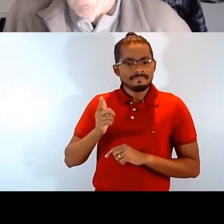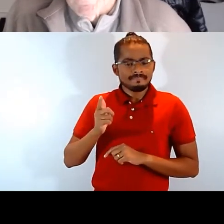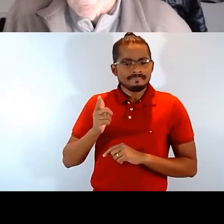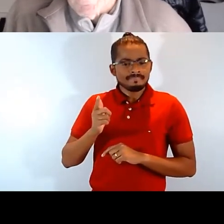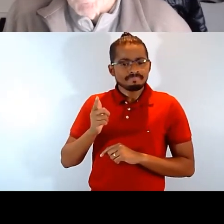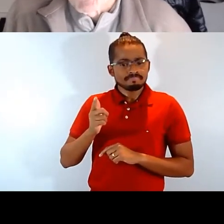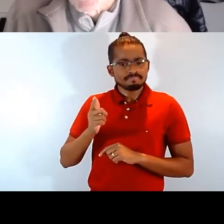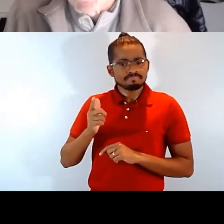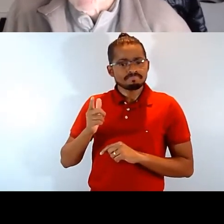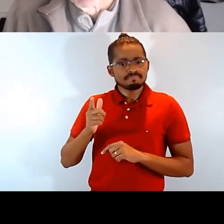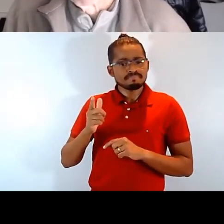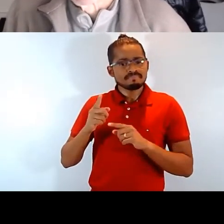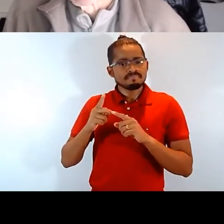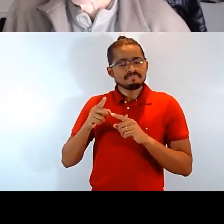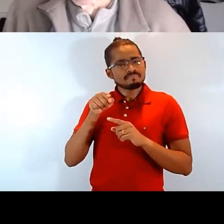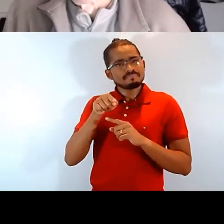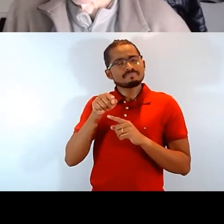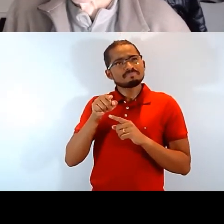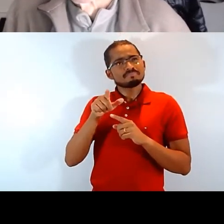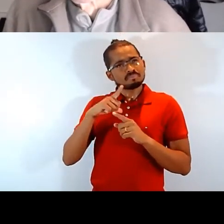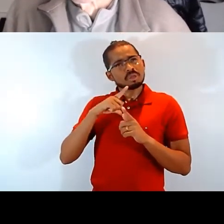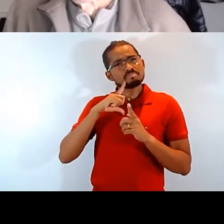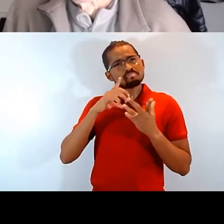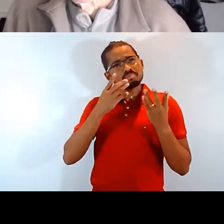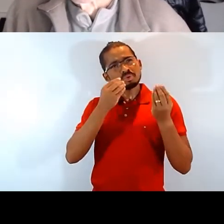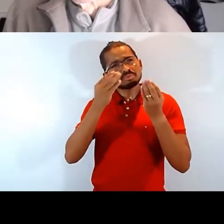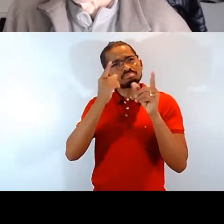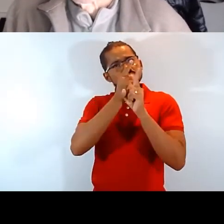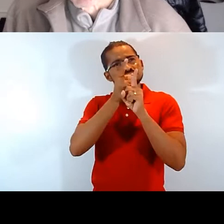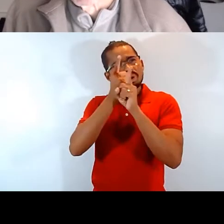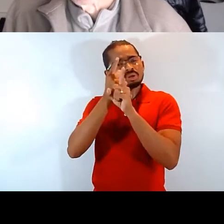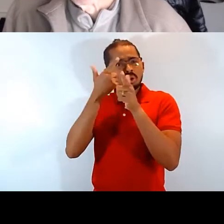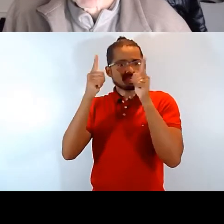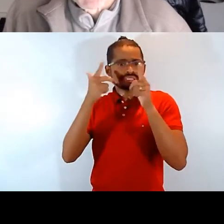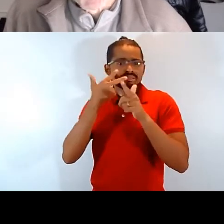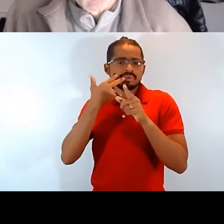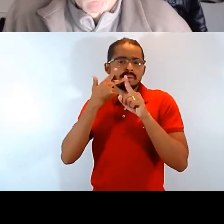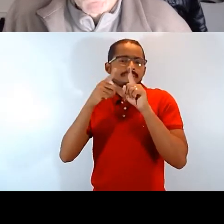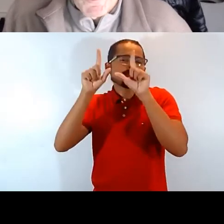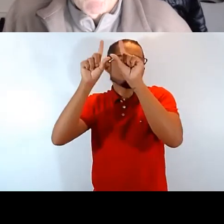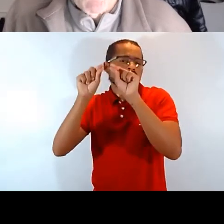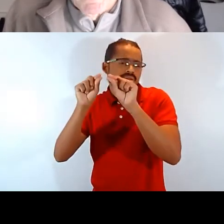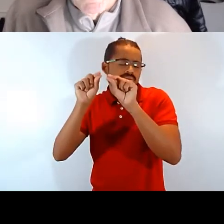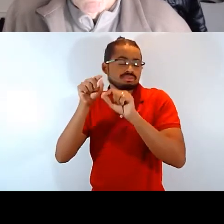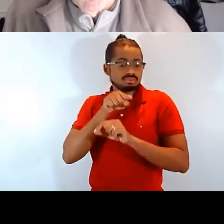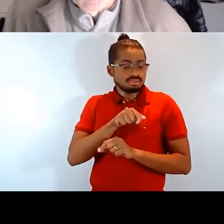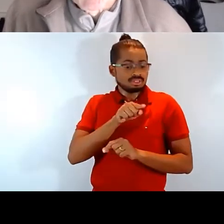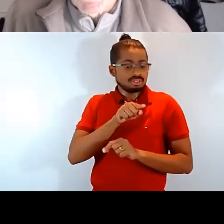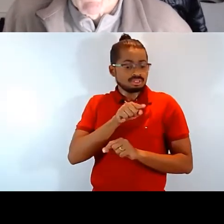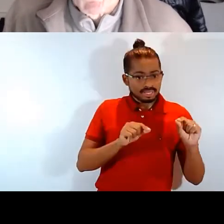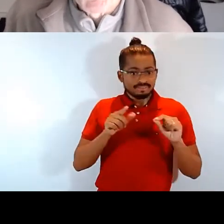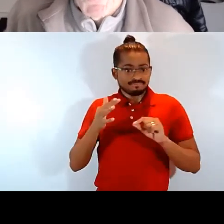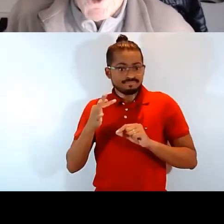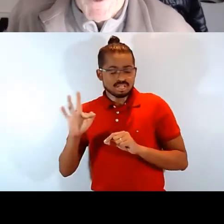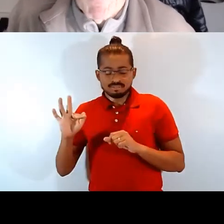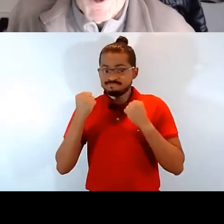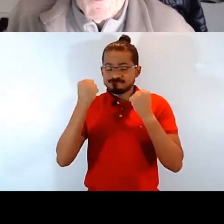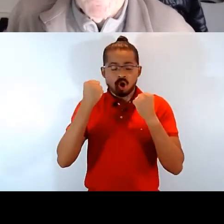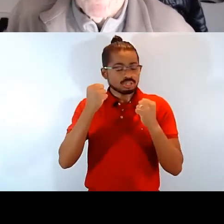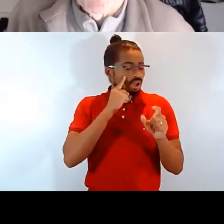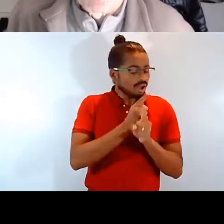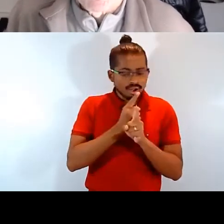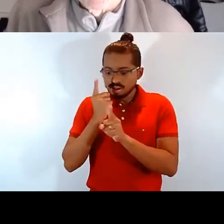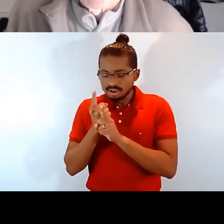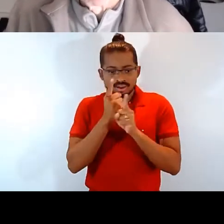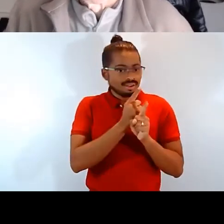visible, but they can be found as well. So this is a sort of stereoscopic